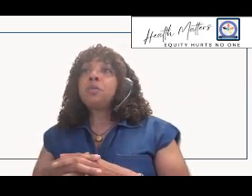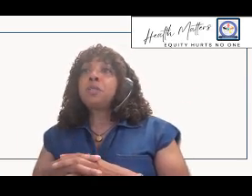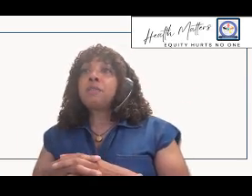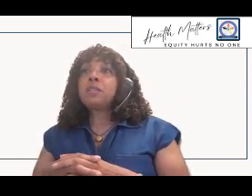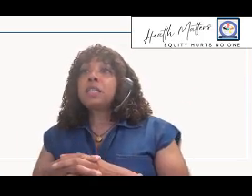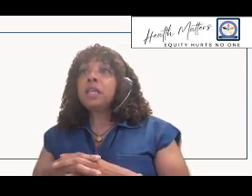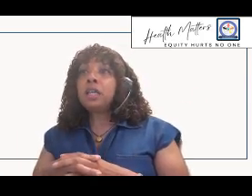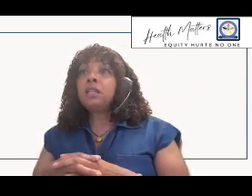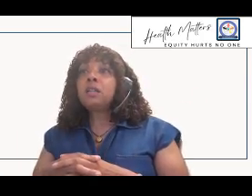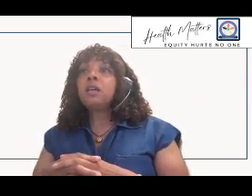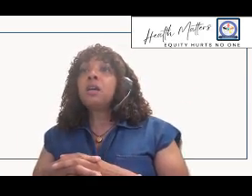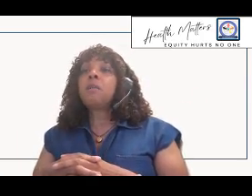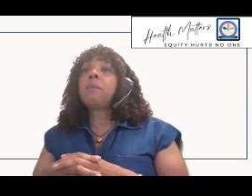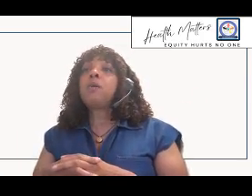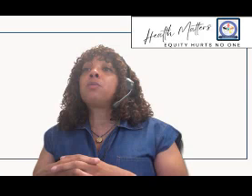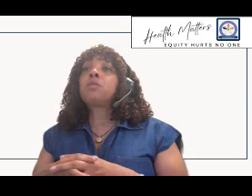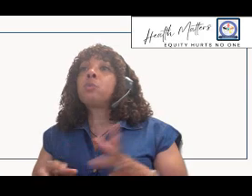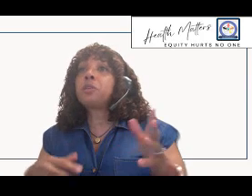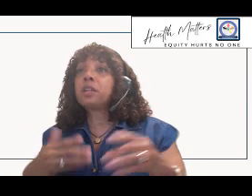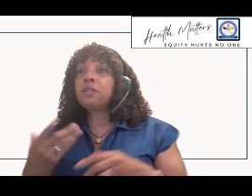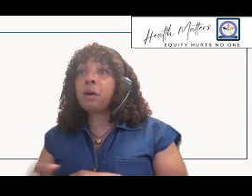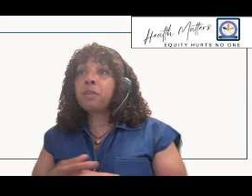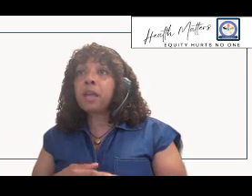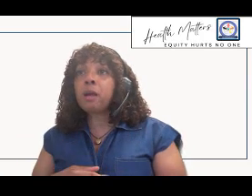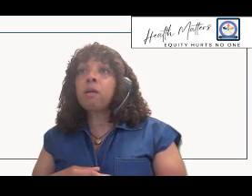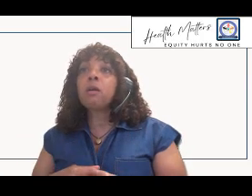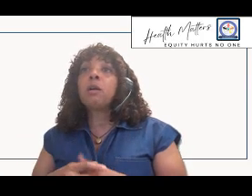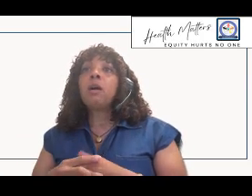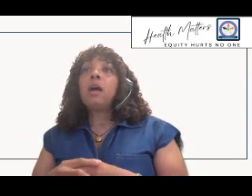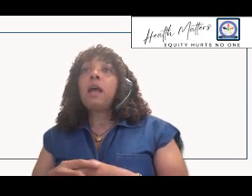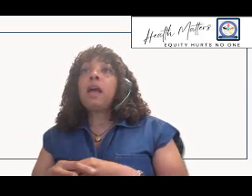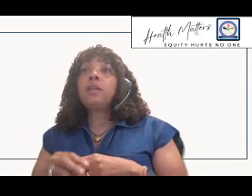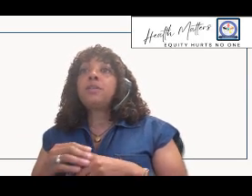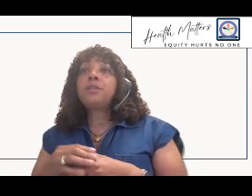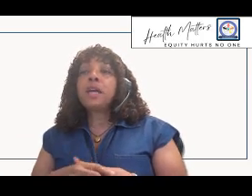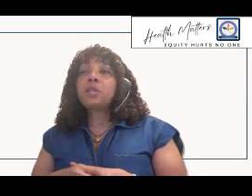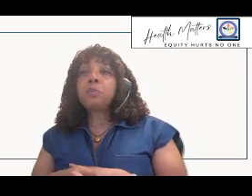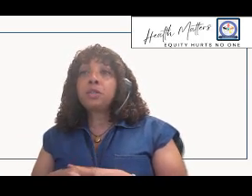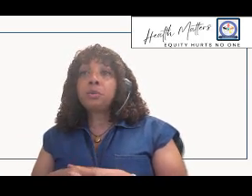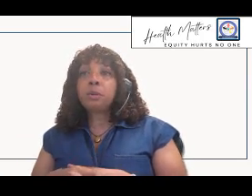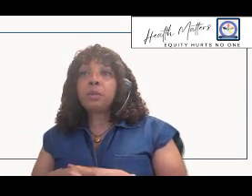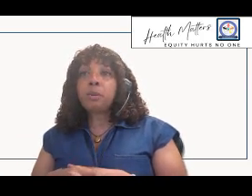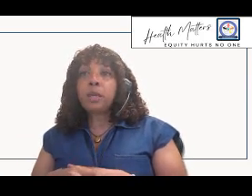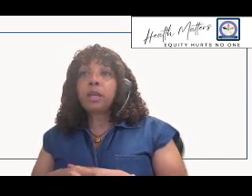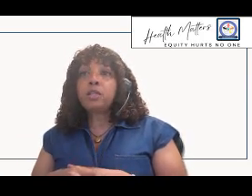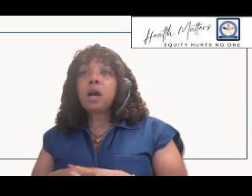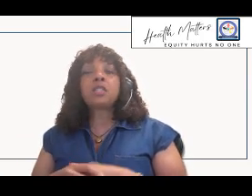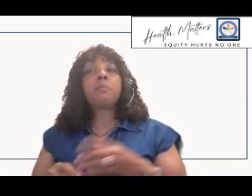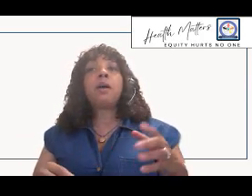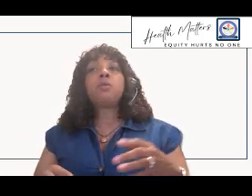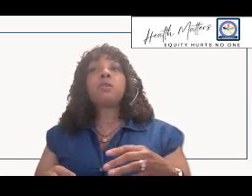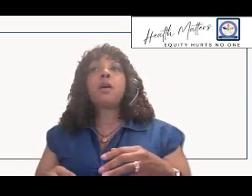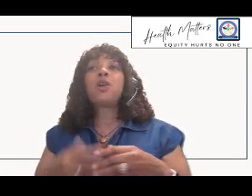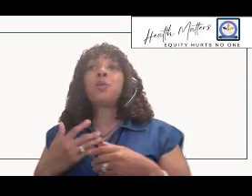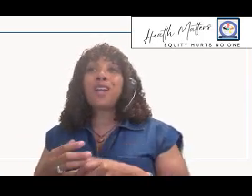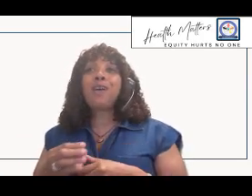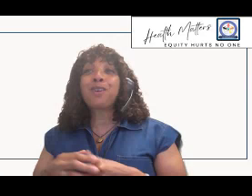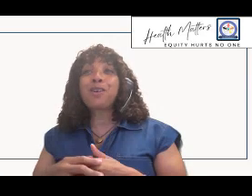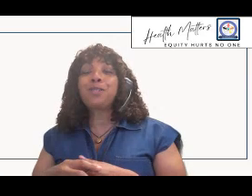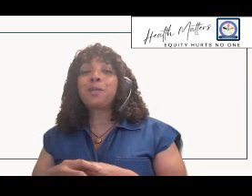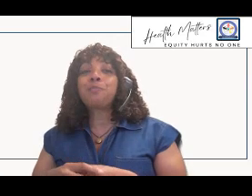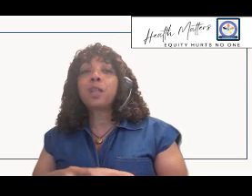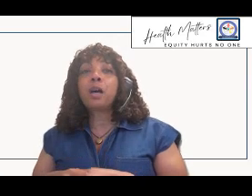SB 217, about reproductive health care, and SB 233 talks about